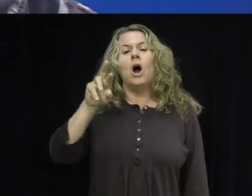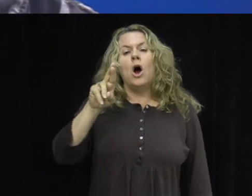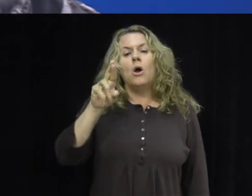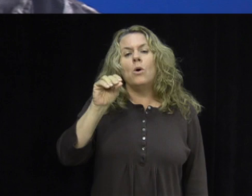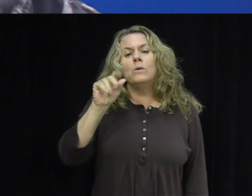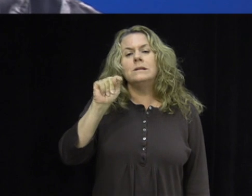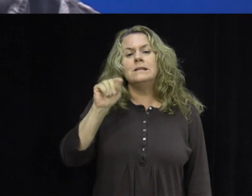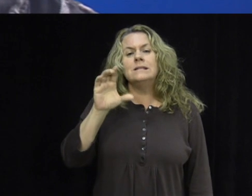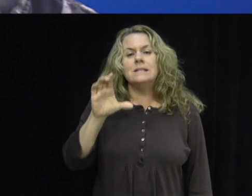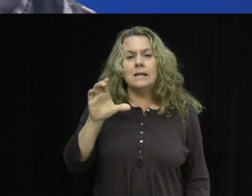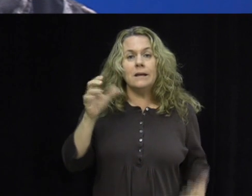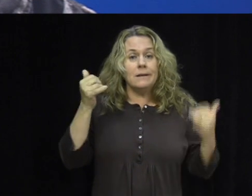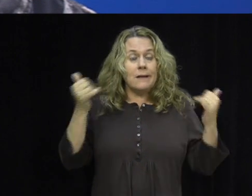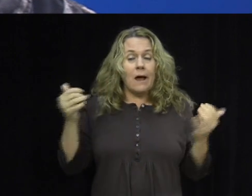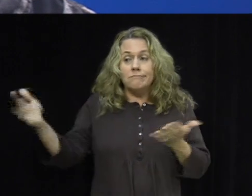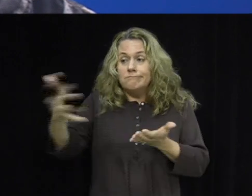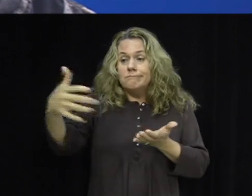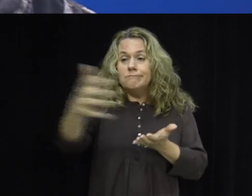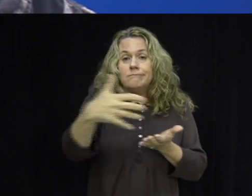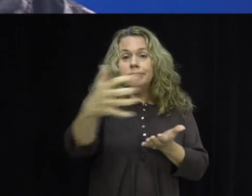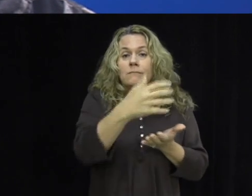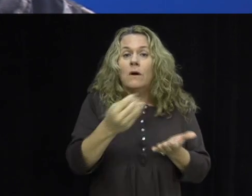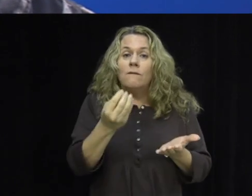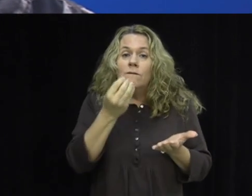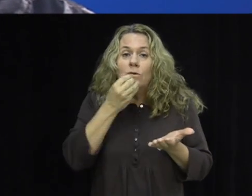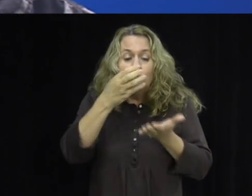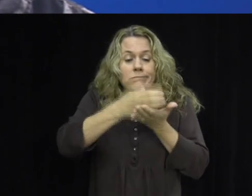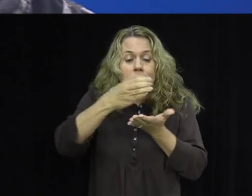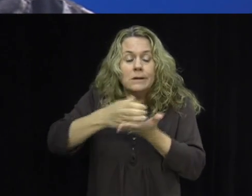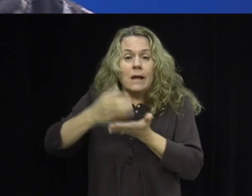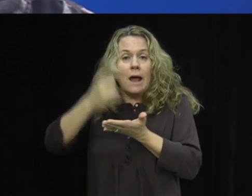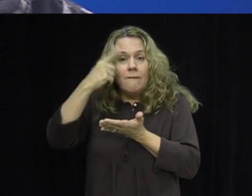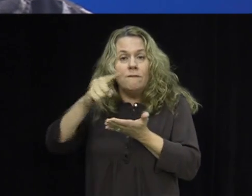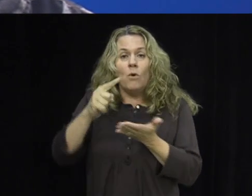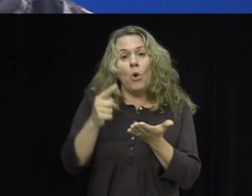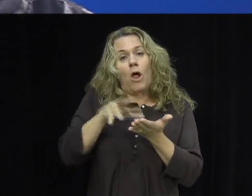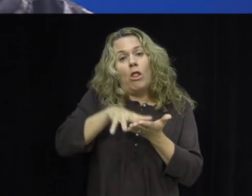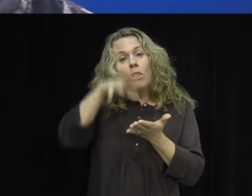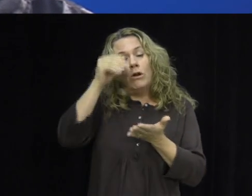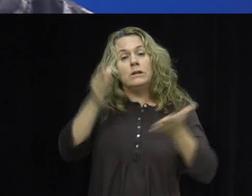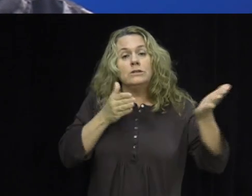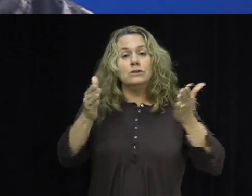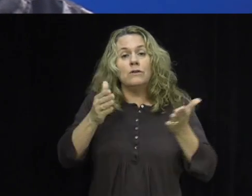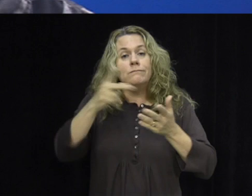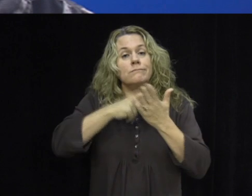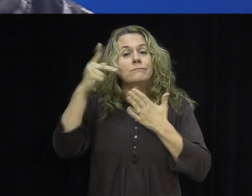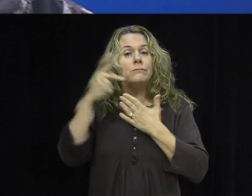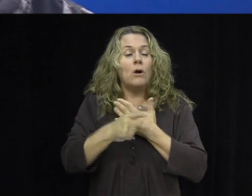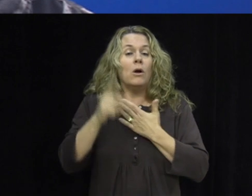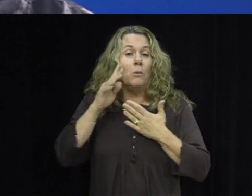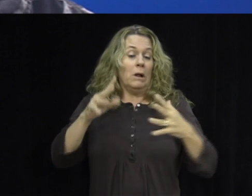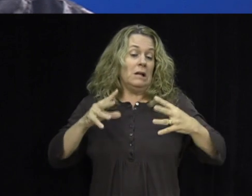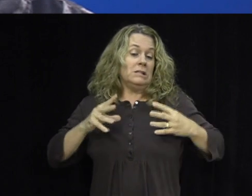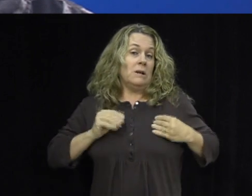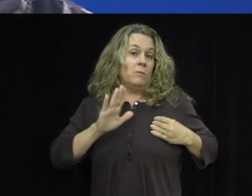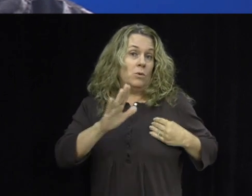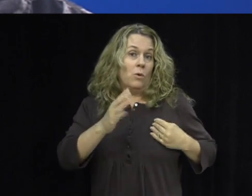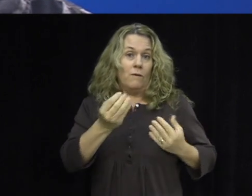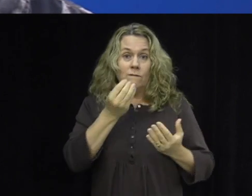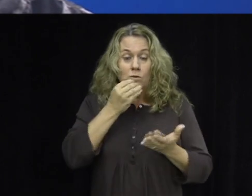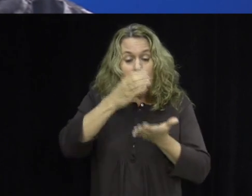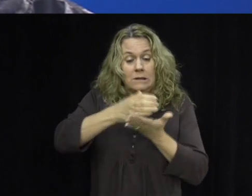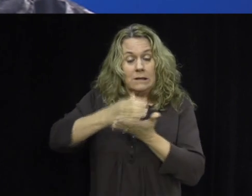AJROTC is conducting its annual food drive as a part of their learning service program. They will be accepting canned foods until December